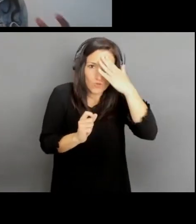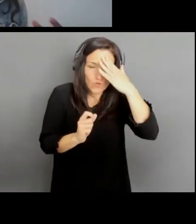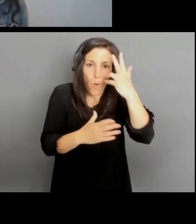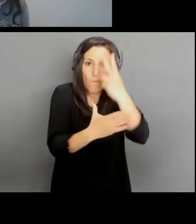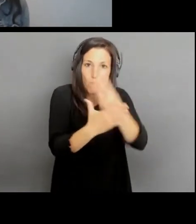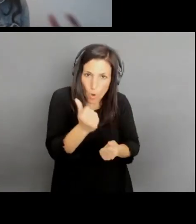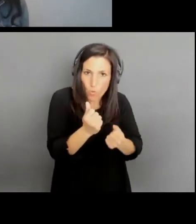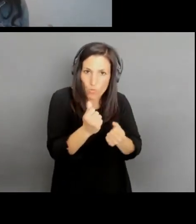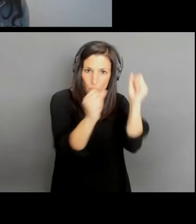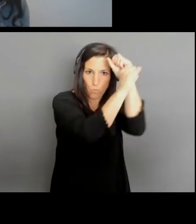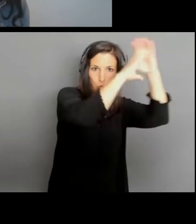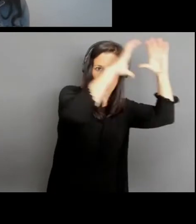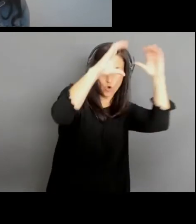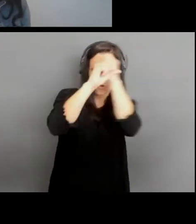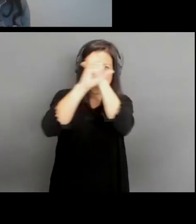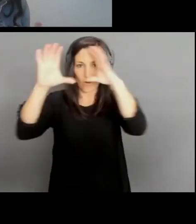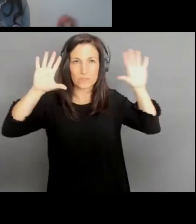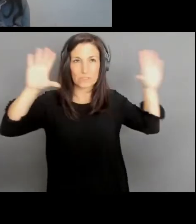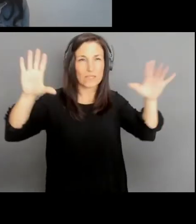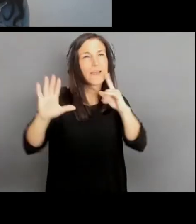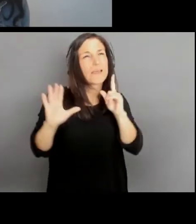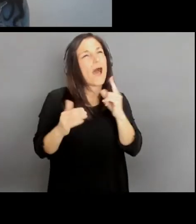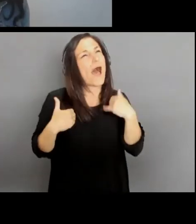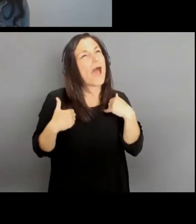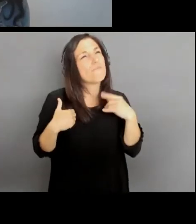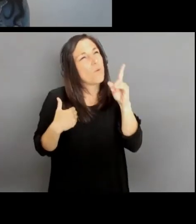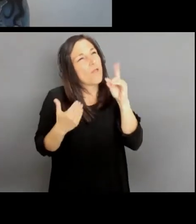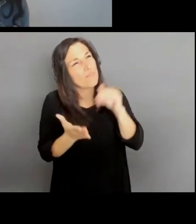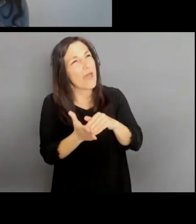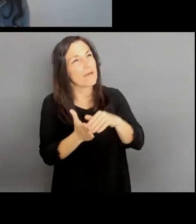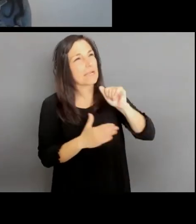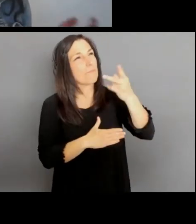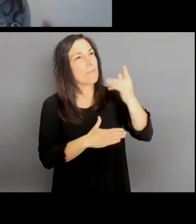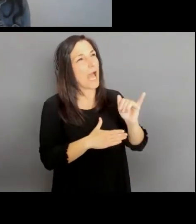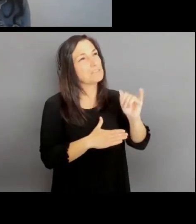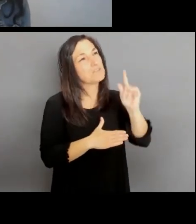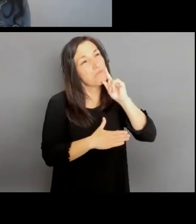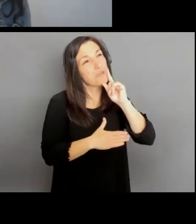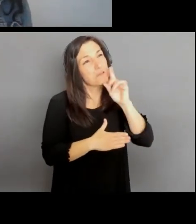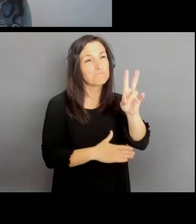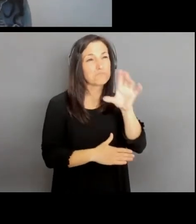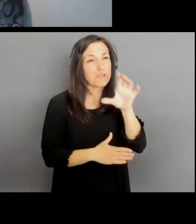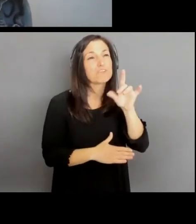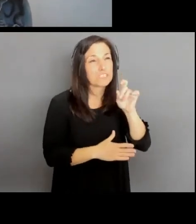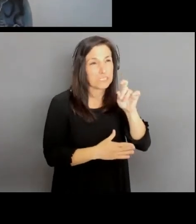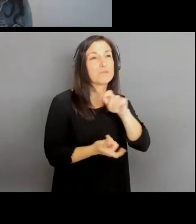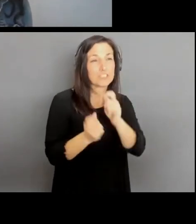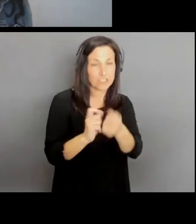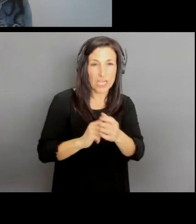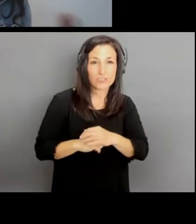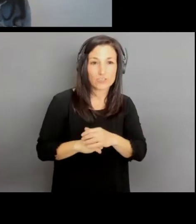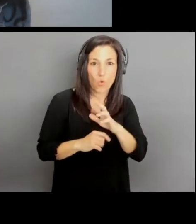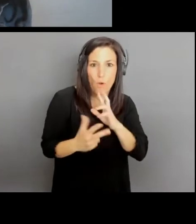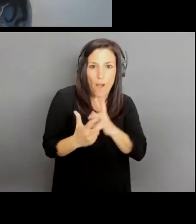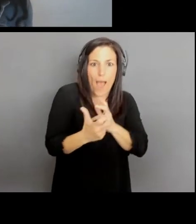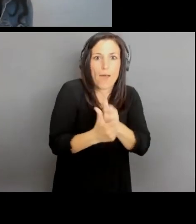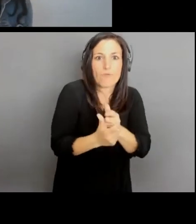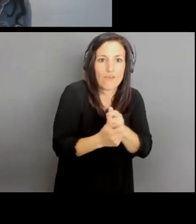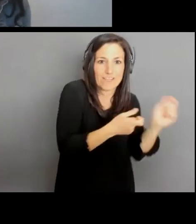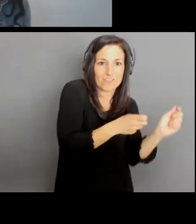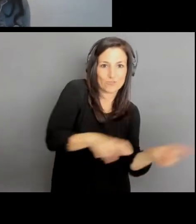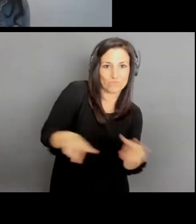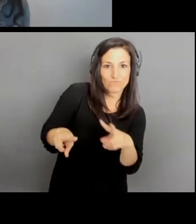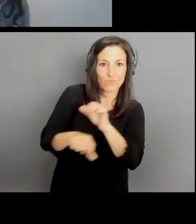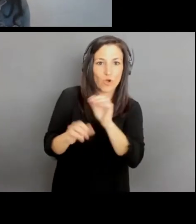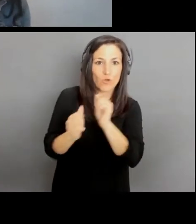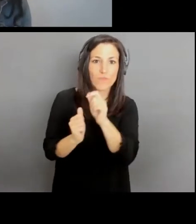say, out of my 1,000 APIs, I think 700 of them need to be changed or upgraded to work with .NET, and the other 300 don't